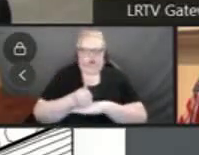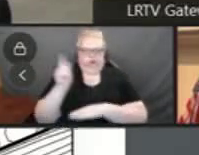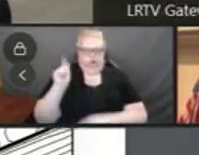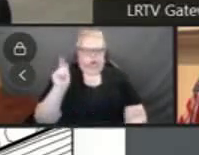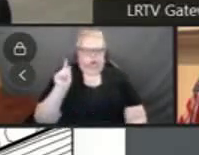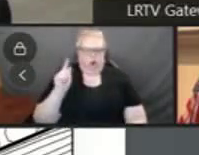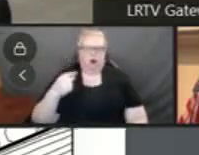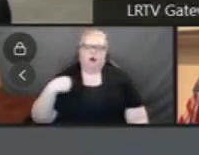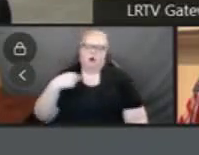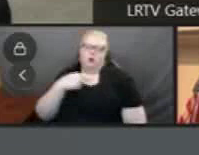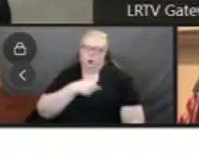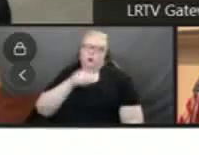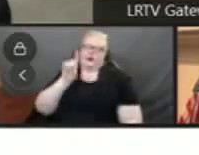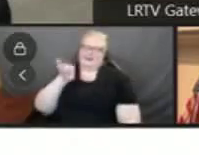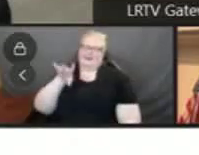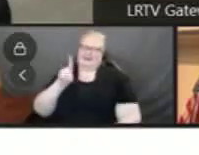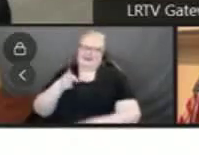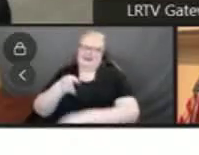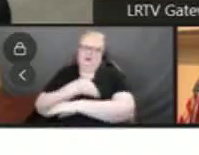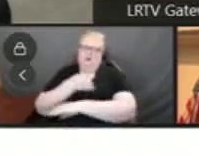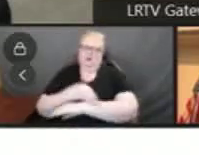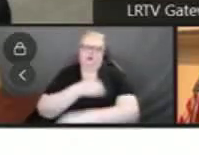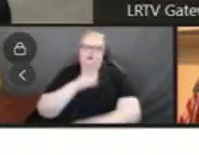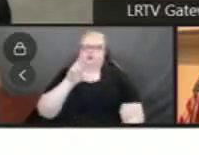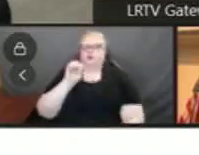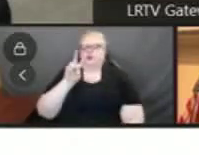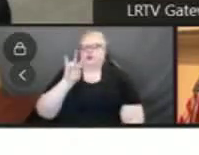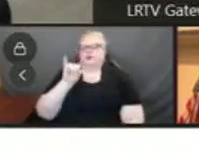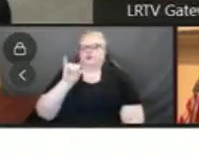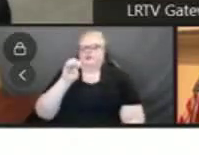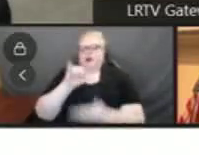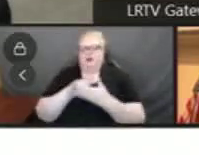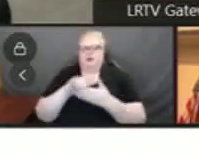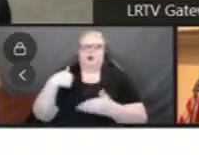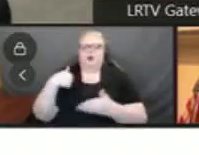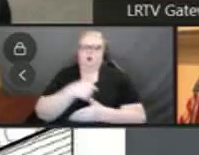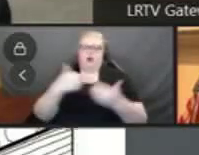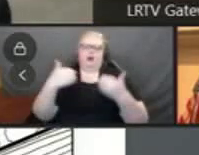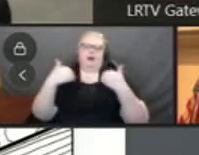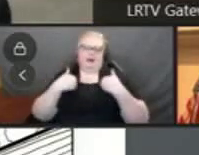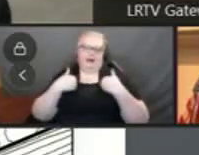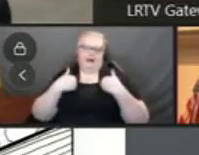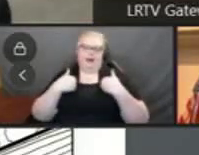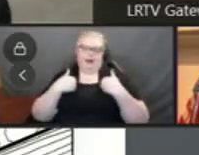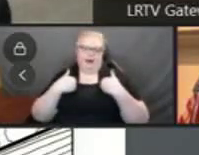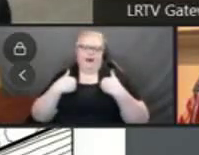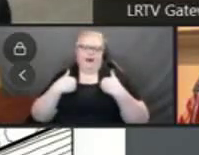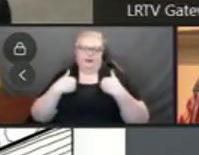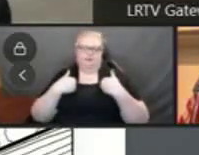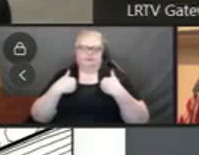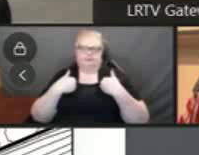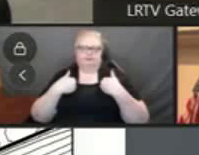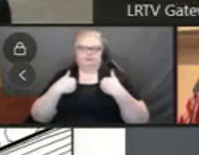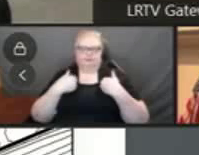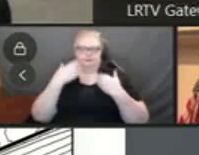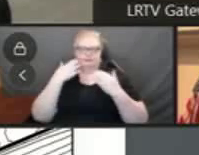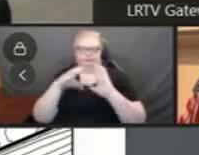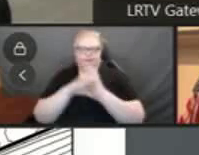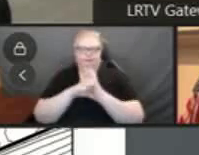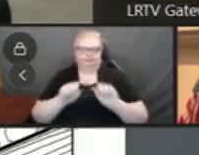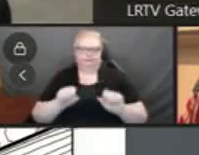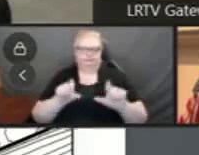We did revise that. There was exhibits. Well, I didn't pull up with that,